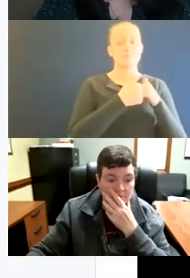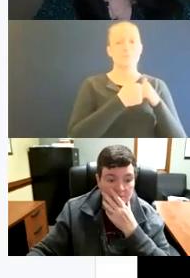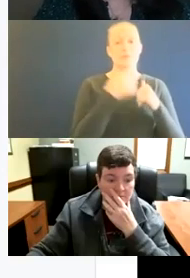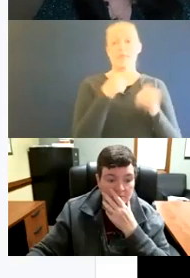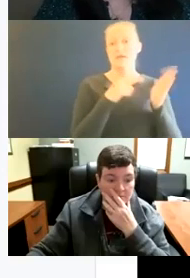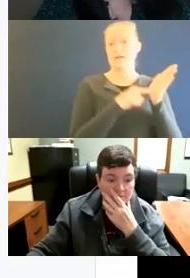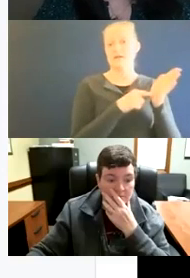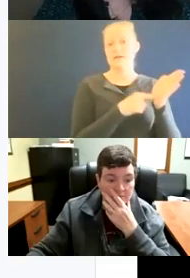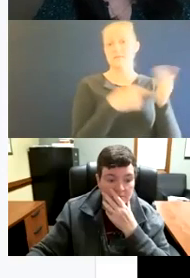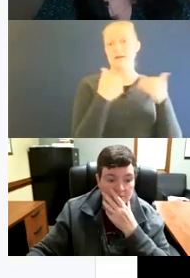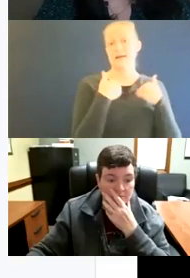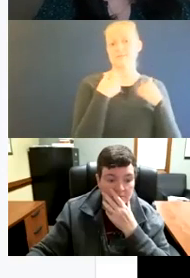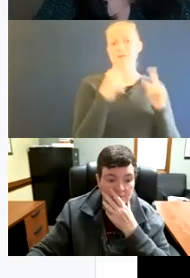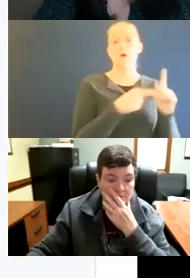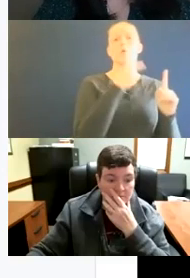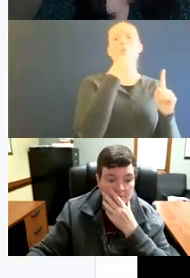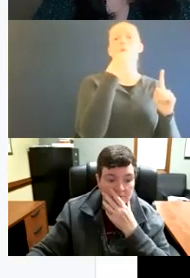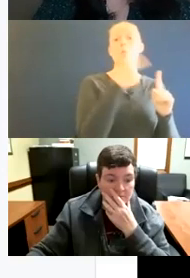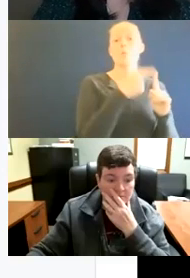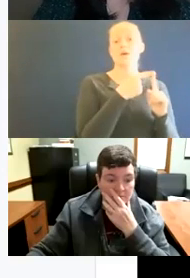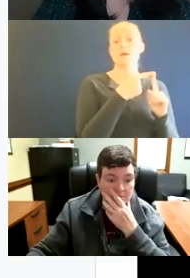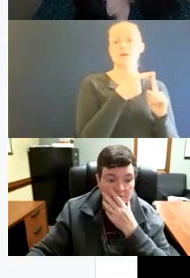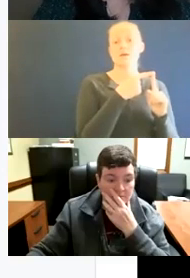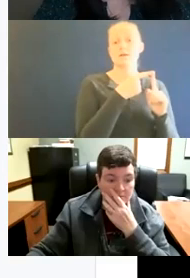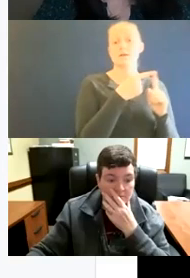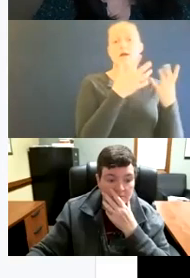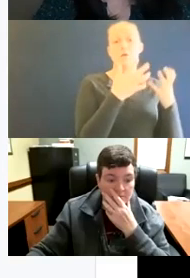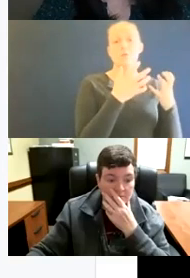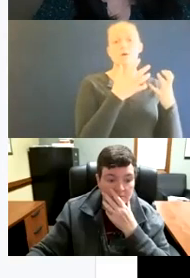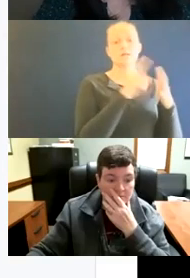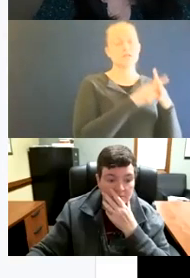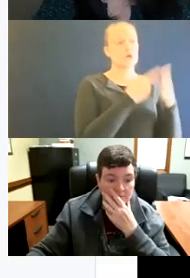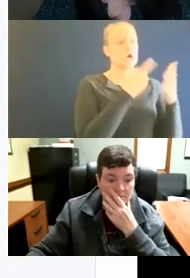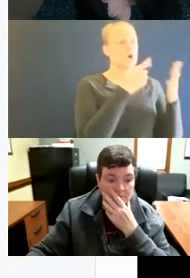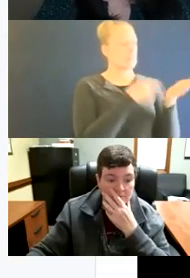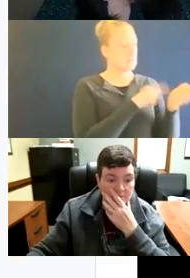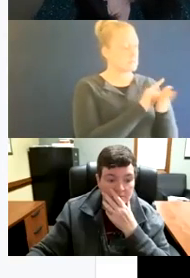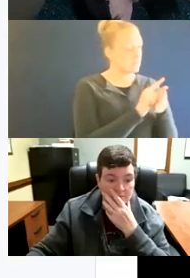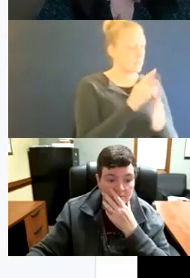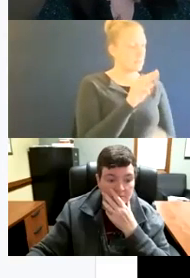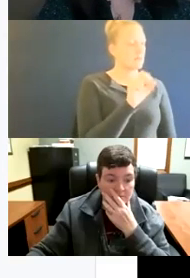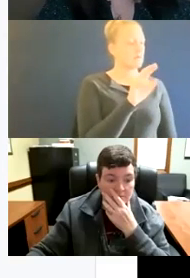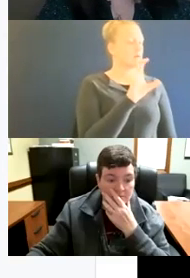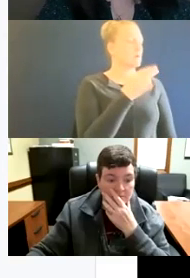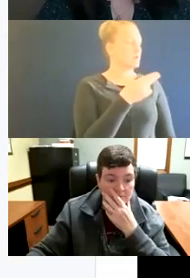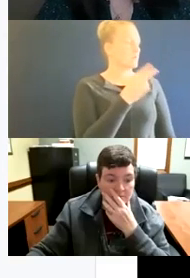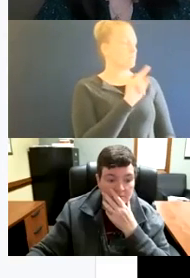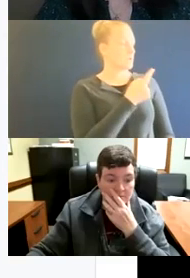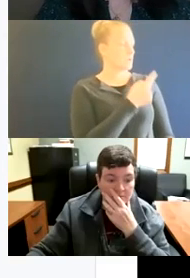have when I want to start this coming week, the week of March 1st. And who's going to do